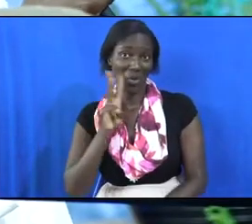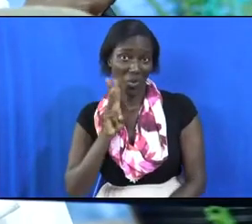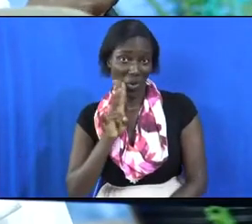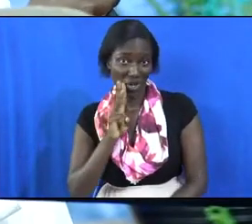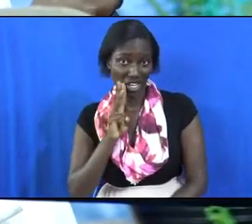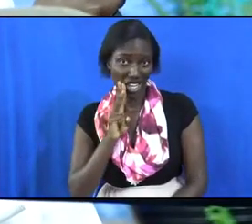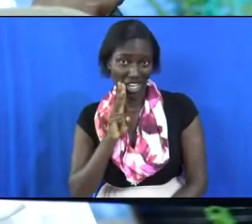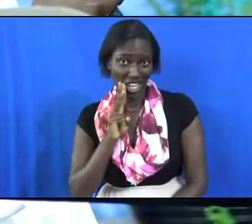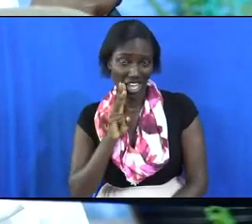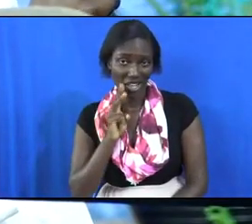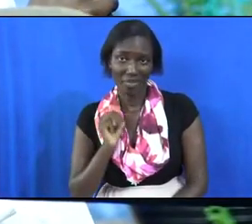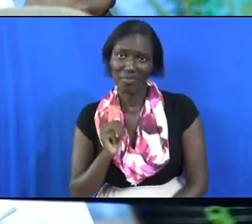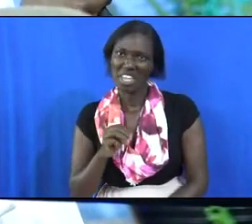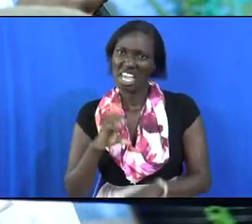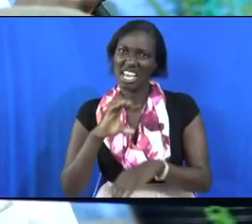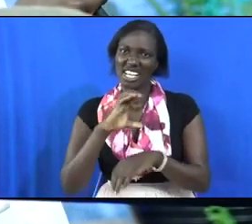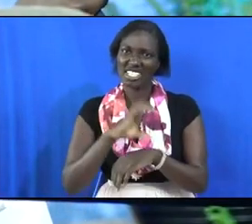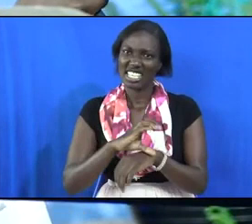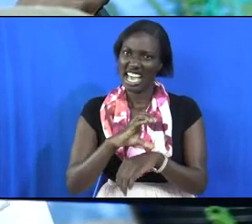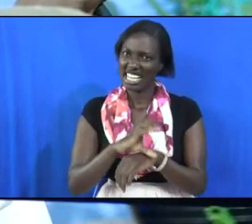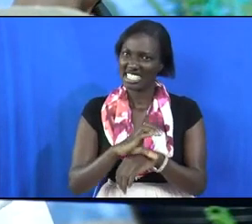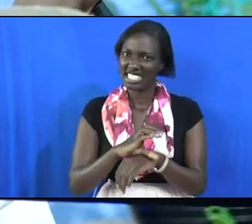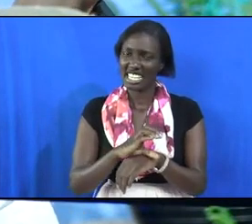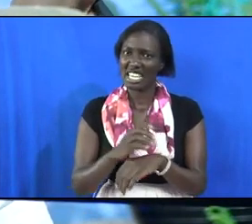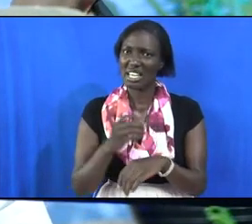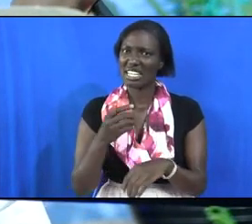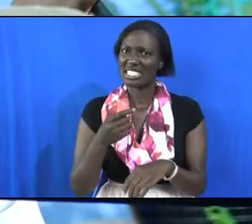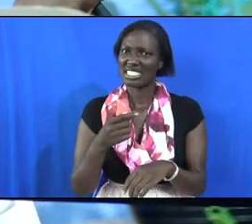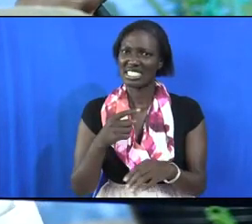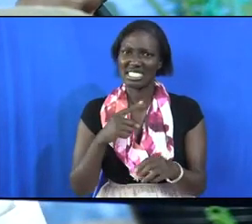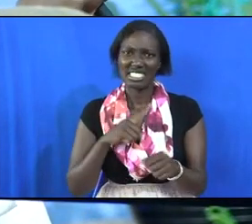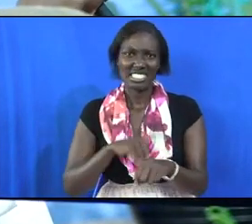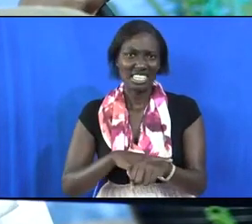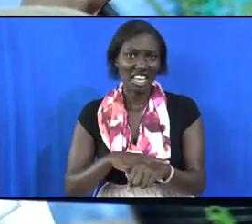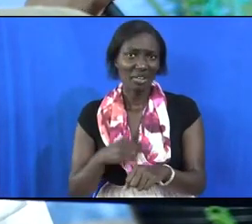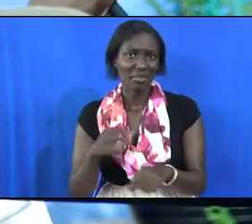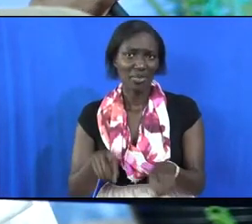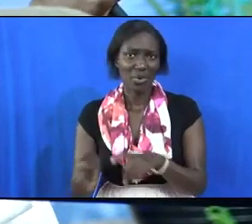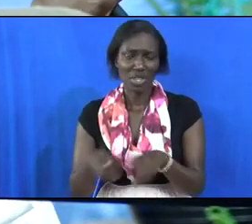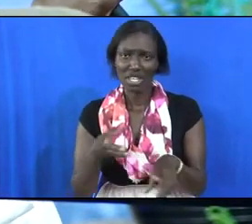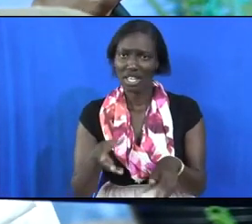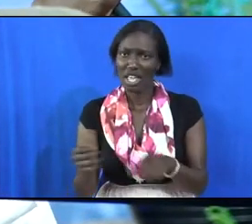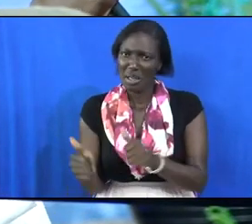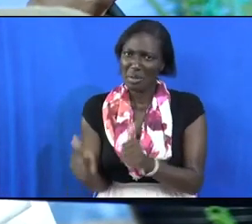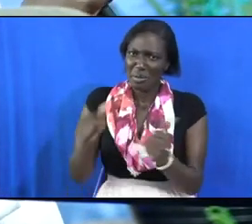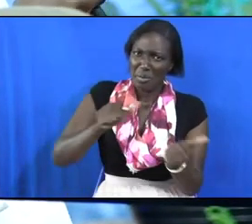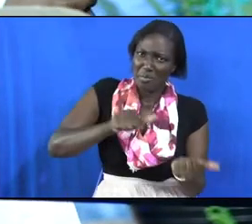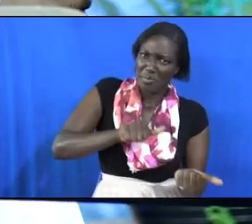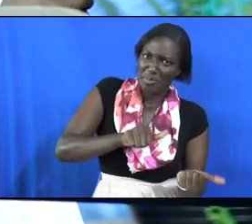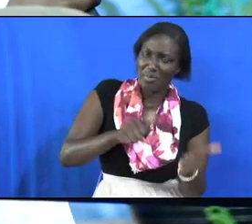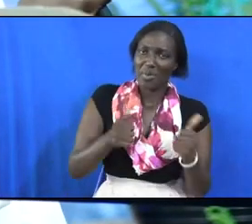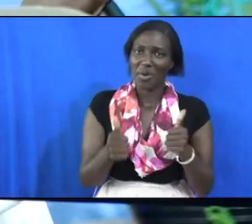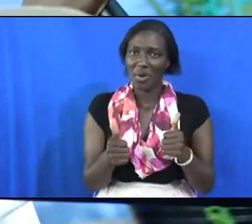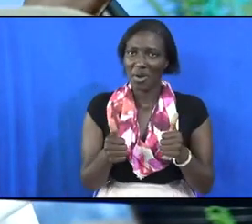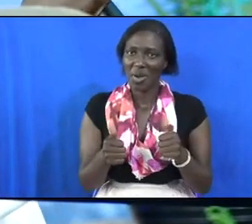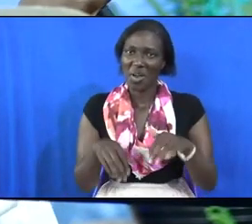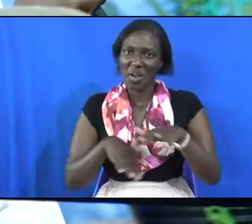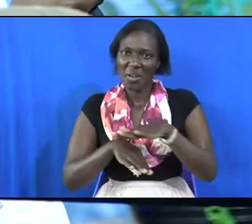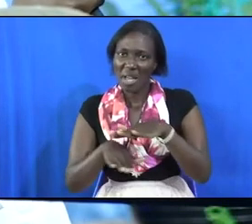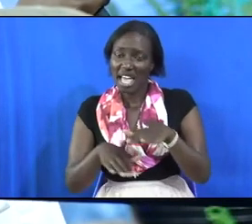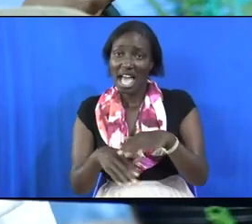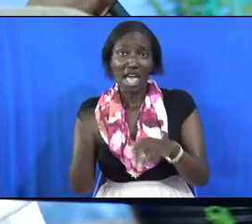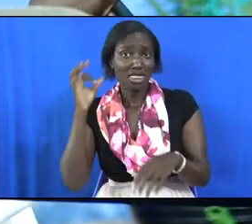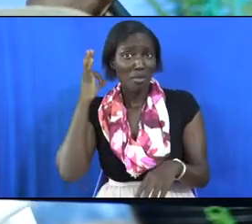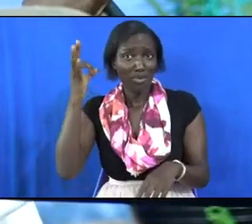We do this at church, right? We dip people inside the water underneath where we're standing, and